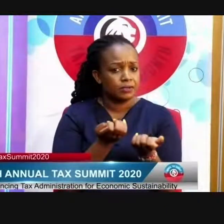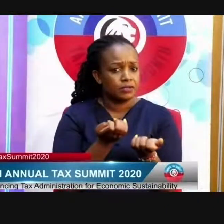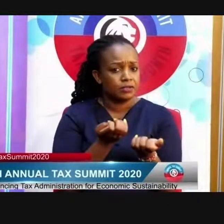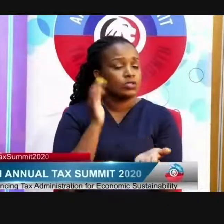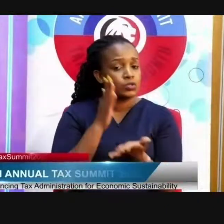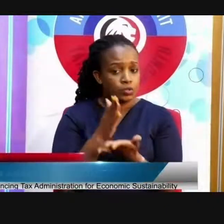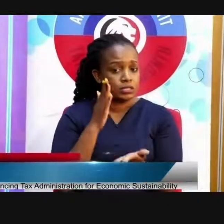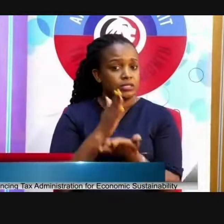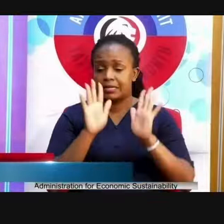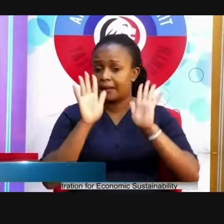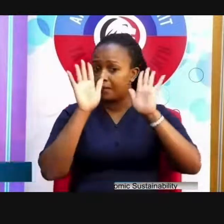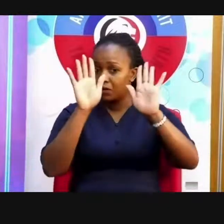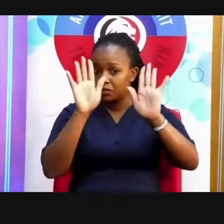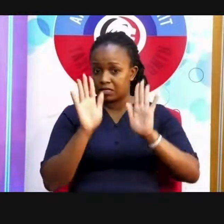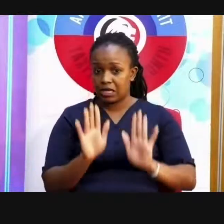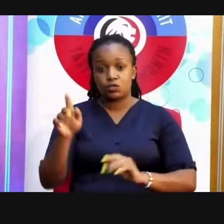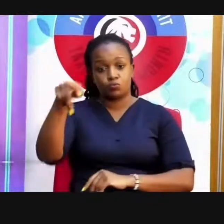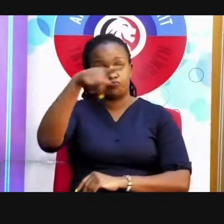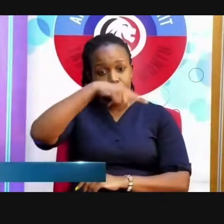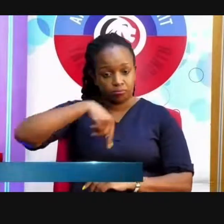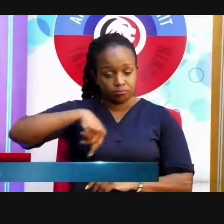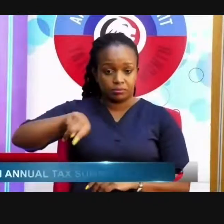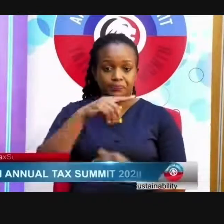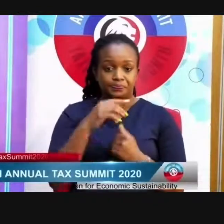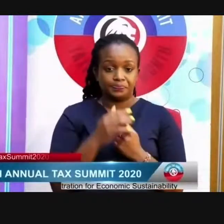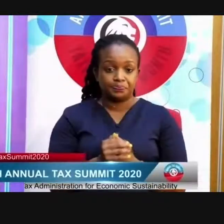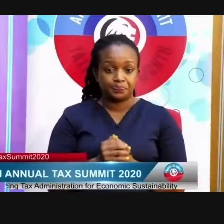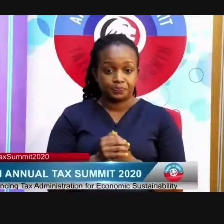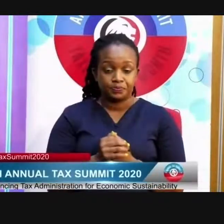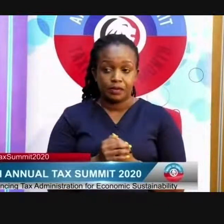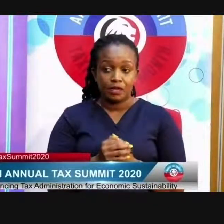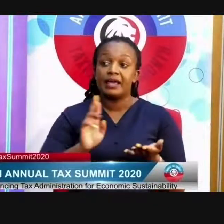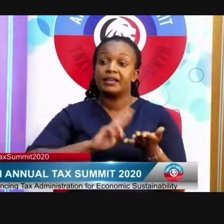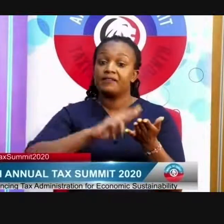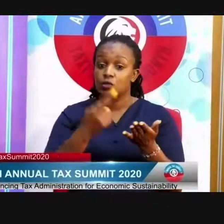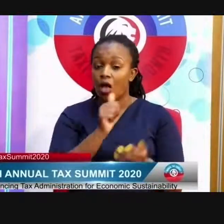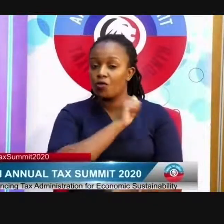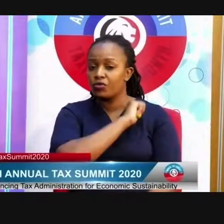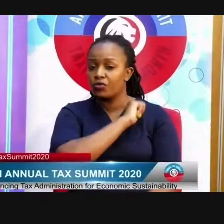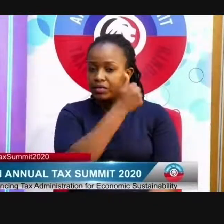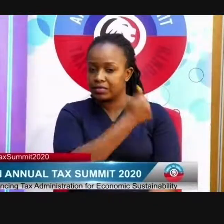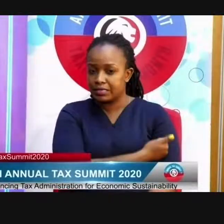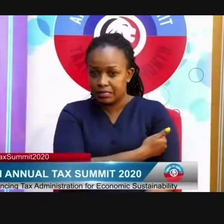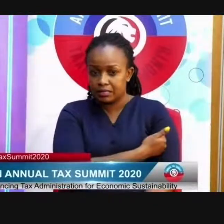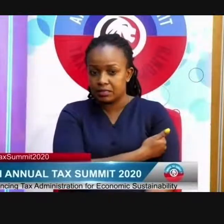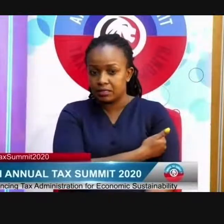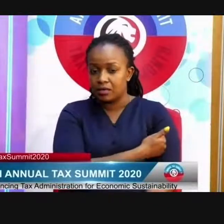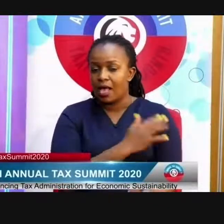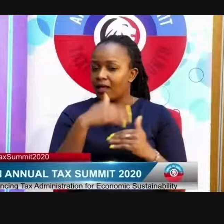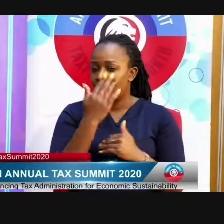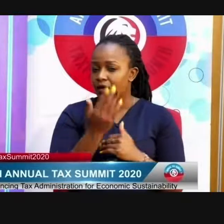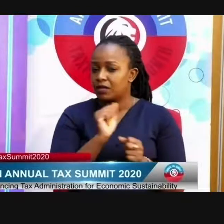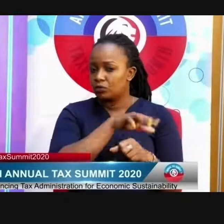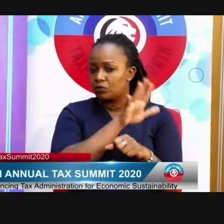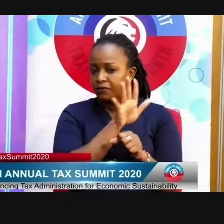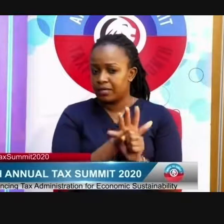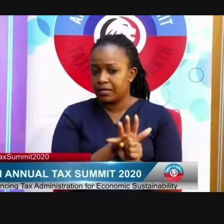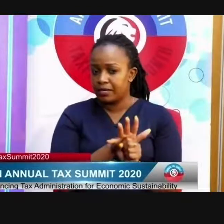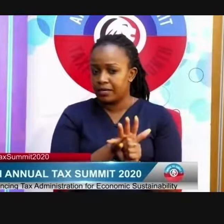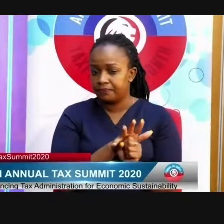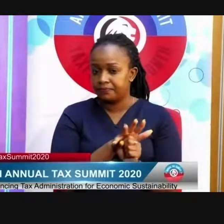of us. Revenue authorities in a post-COVID-19 environment and